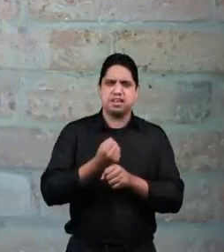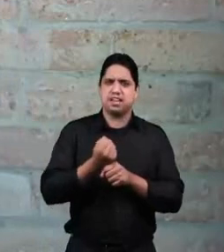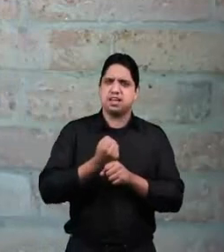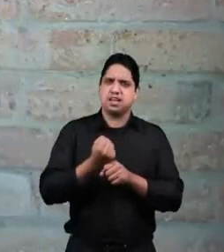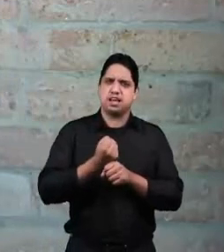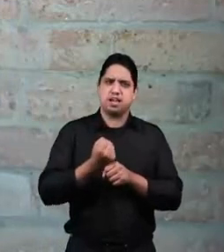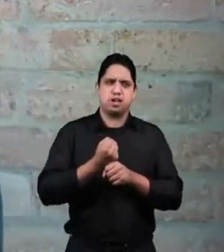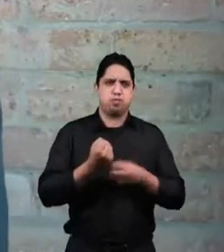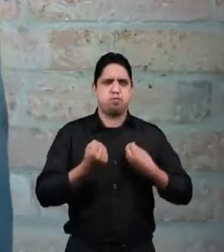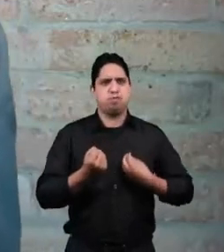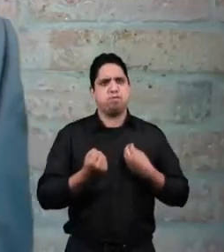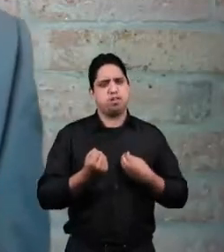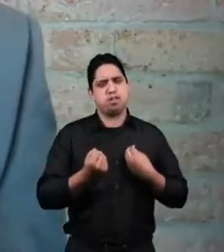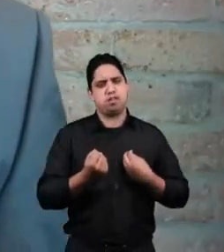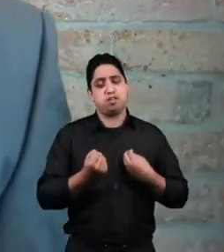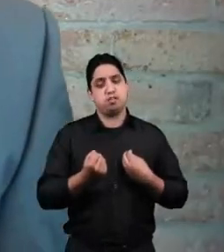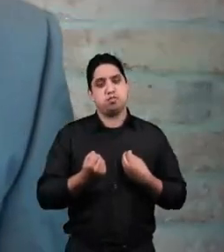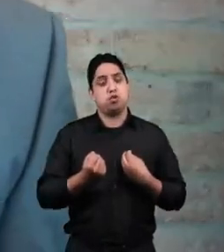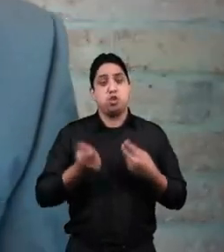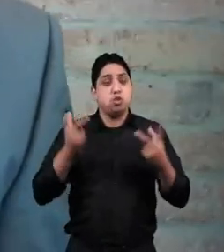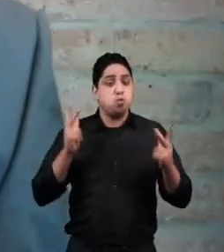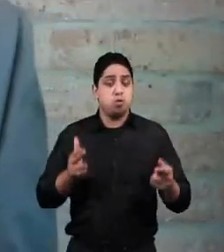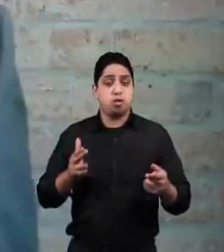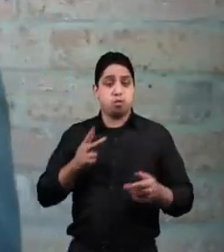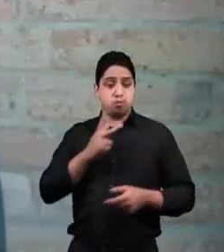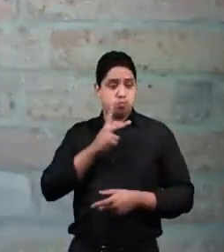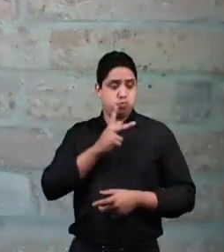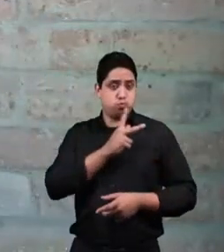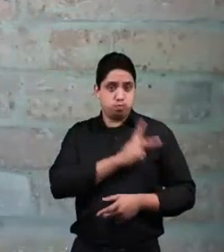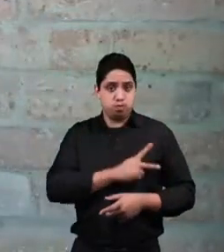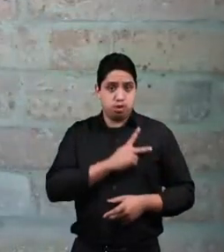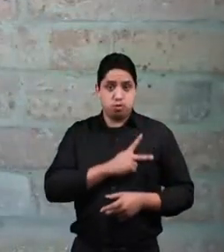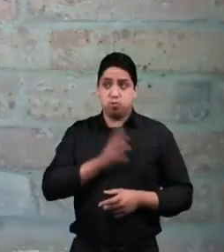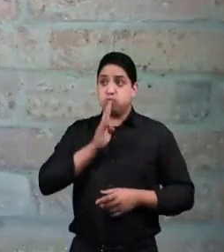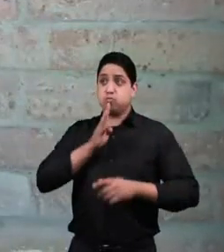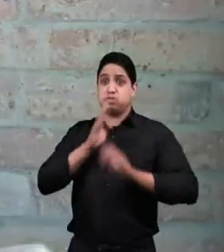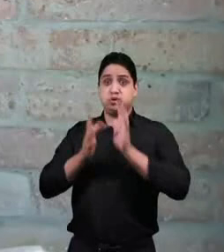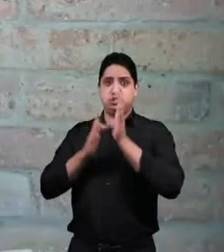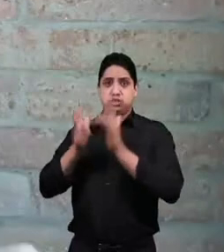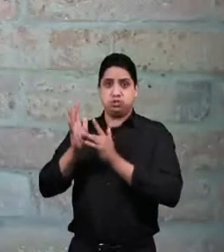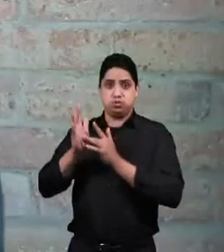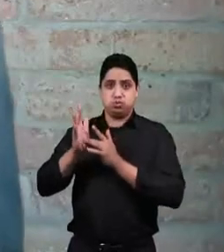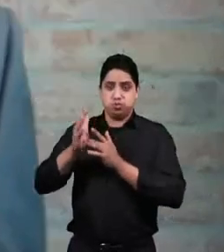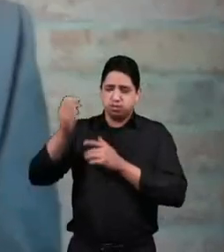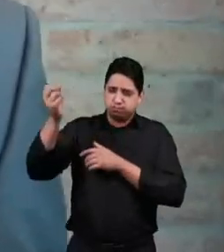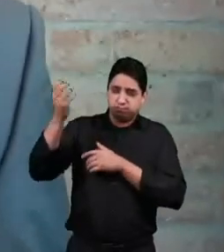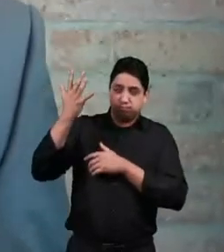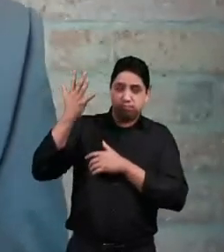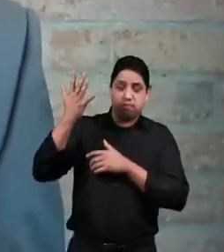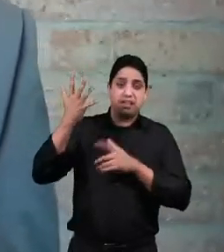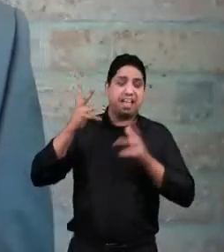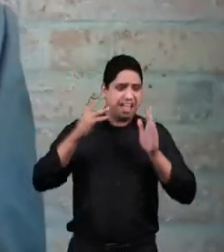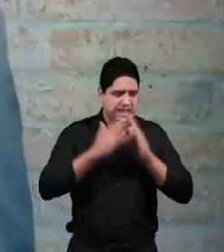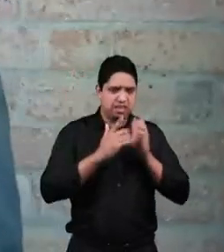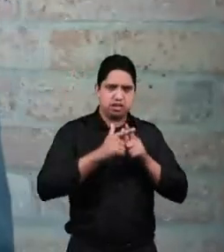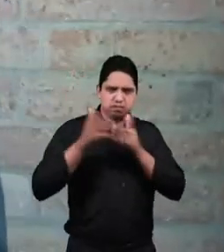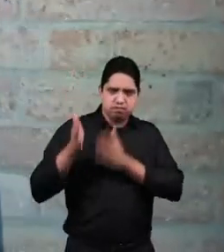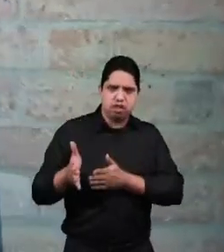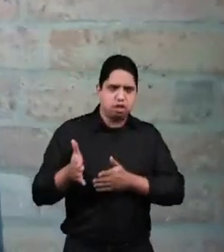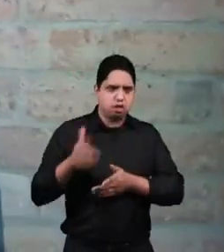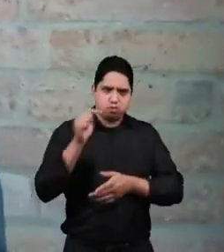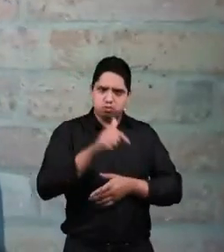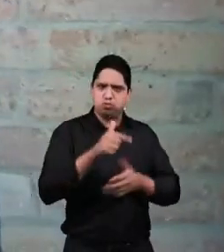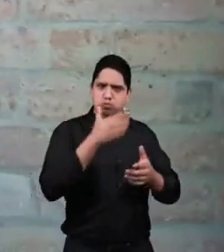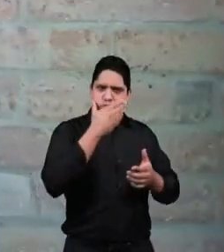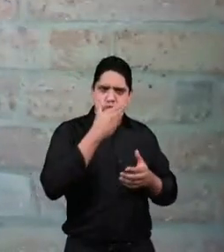2,000 years from that beginning, similar to what happened to Paul, where they encountered the light in the path to, where